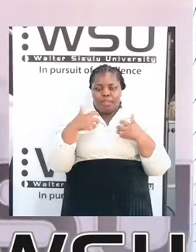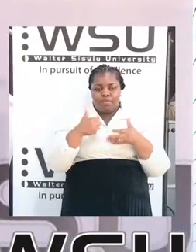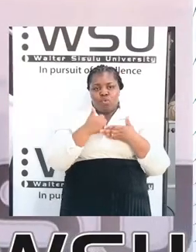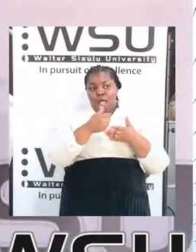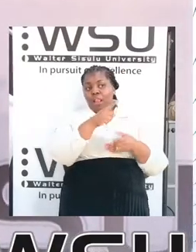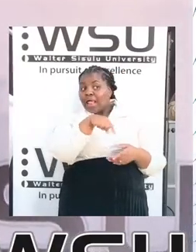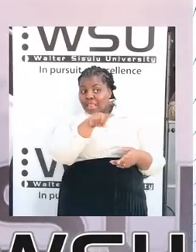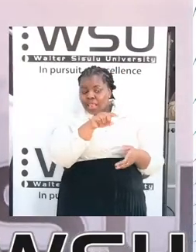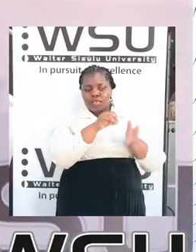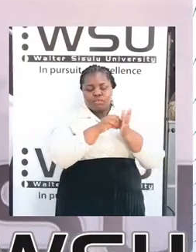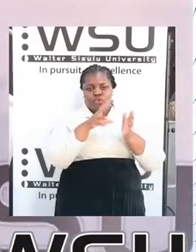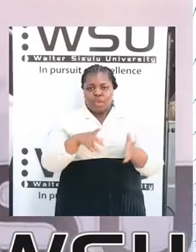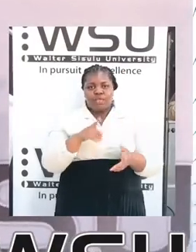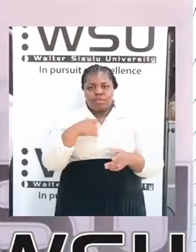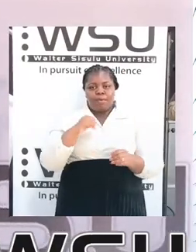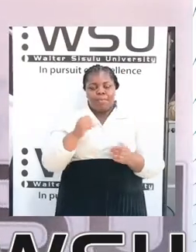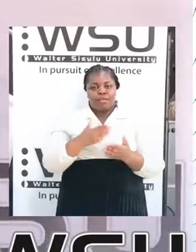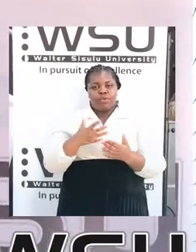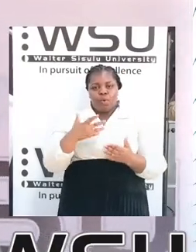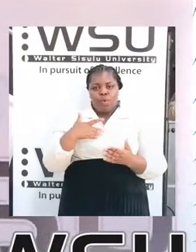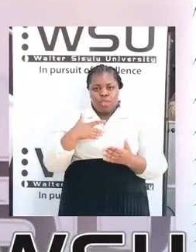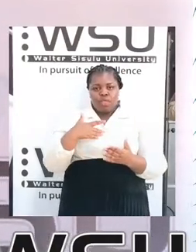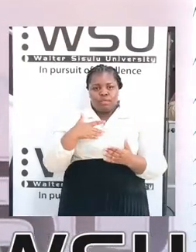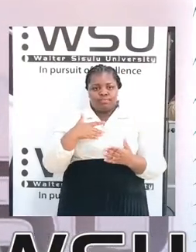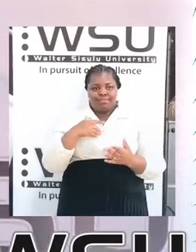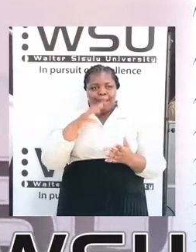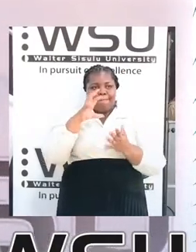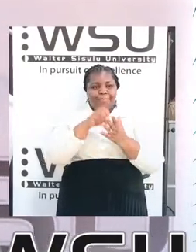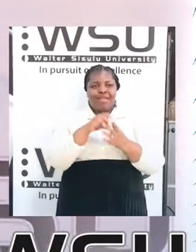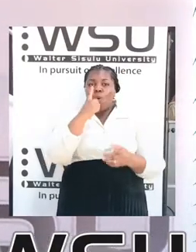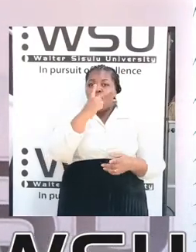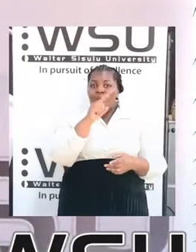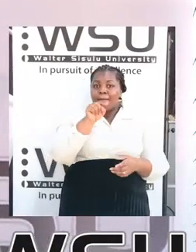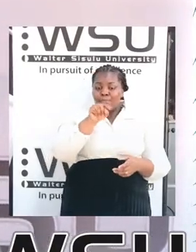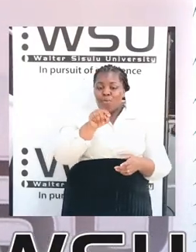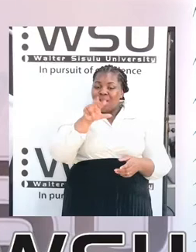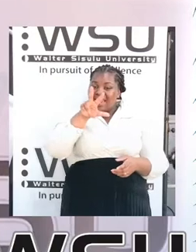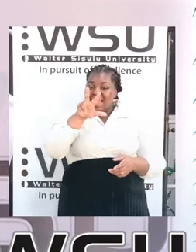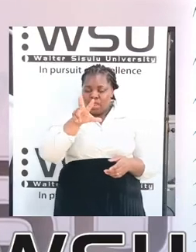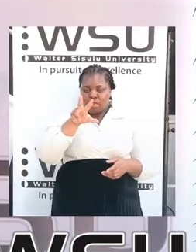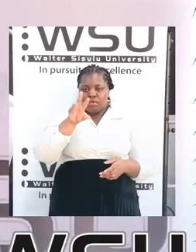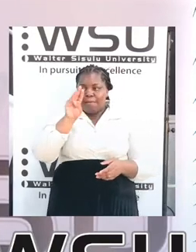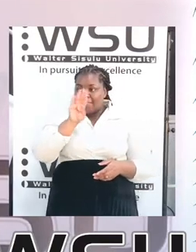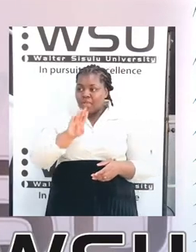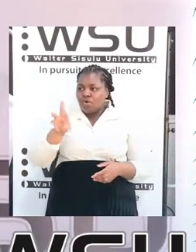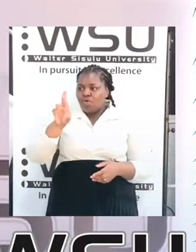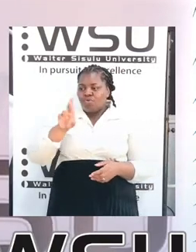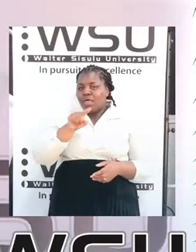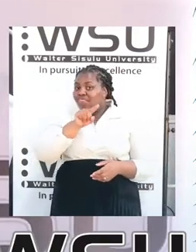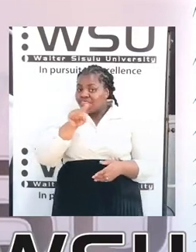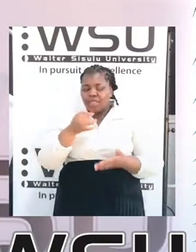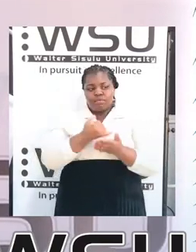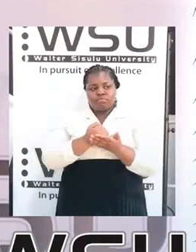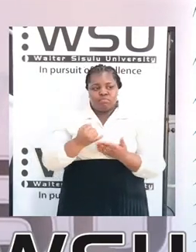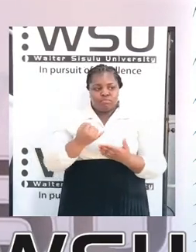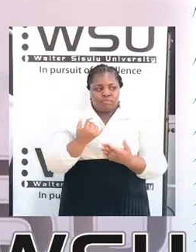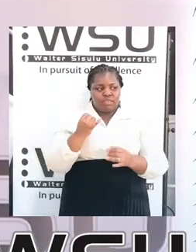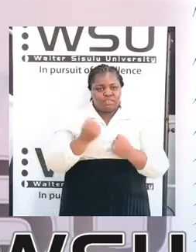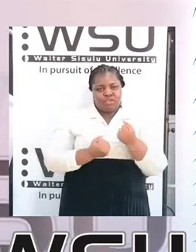our students and begin to bite in the 1.8 billion debt students are grappling with.